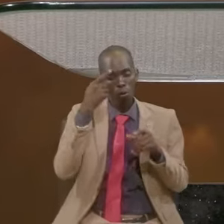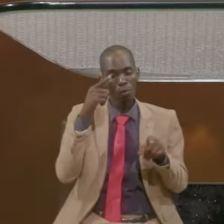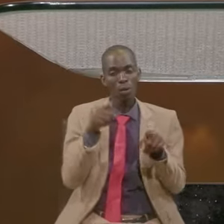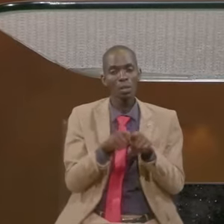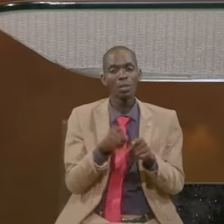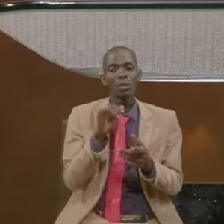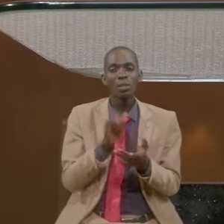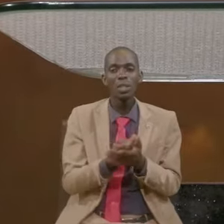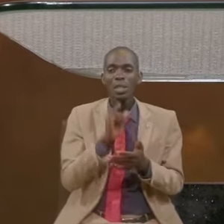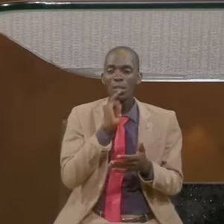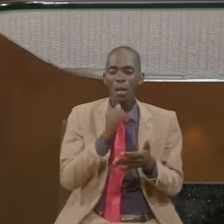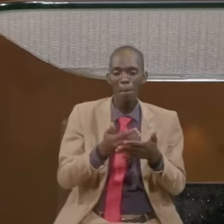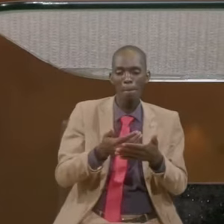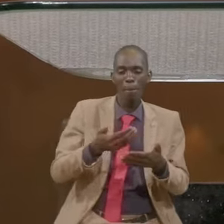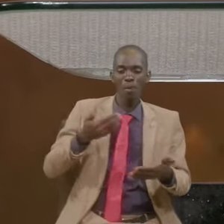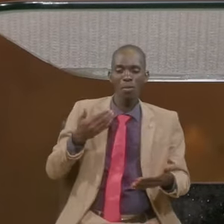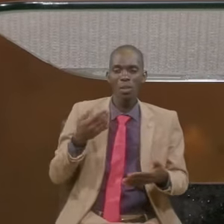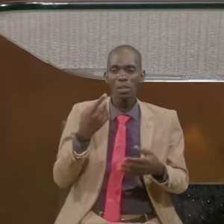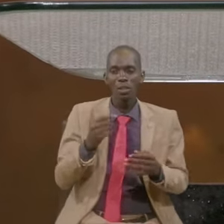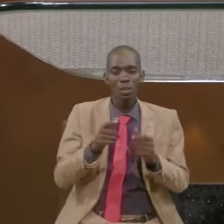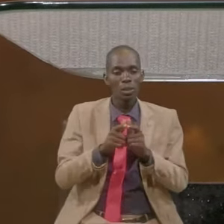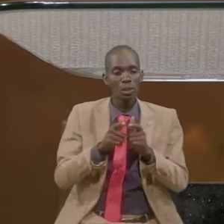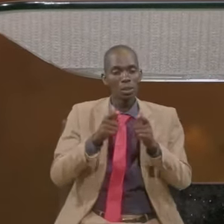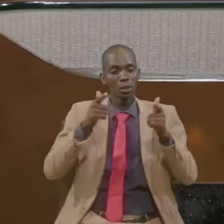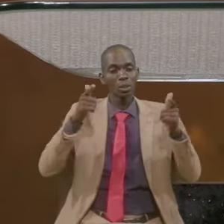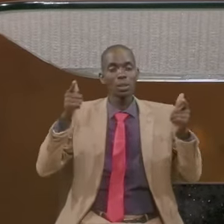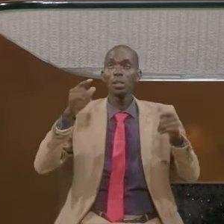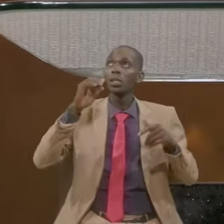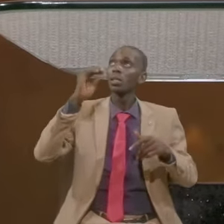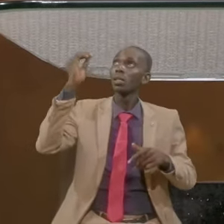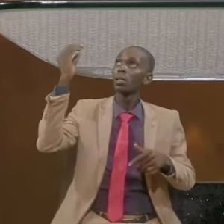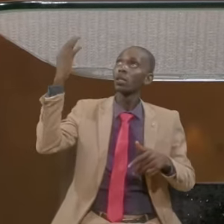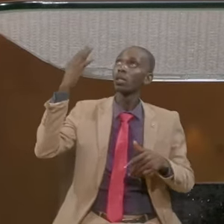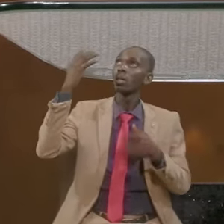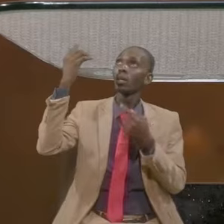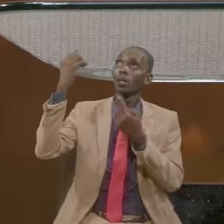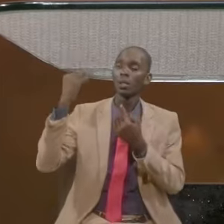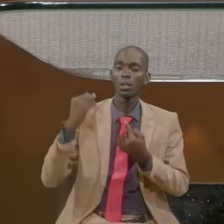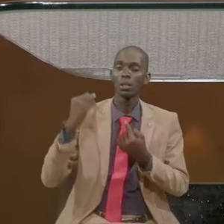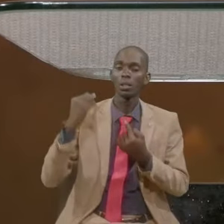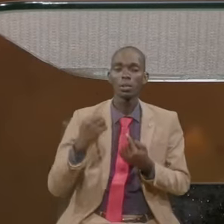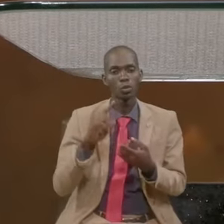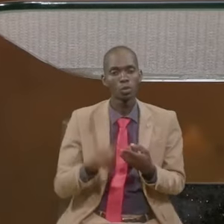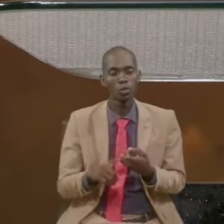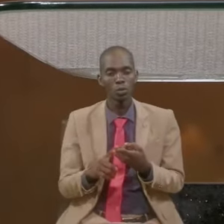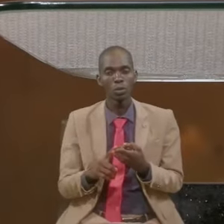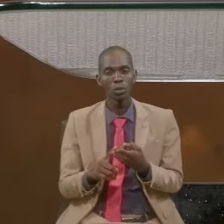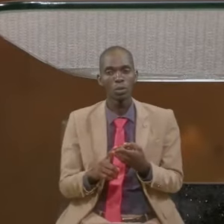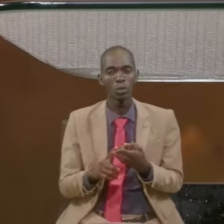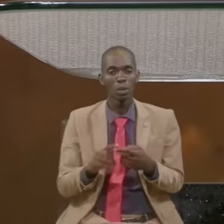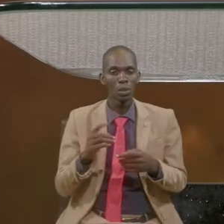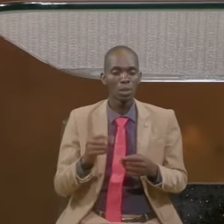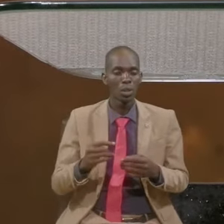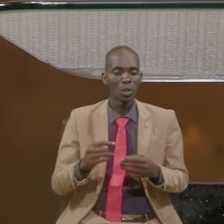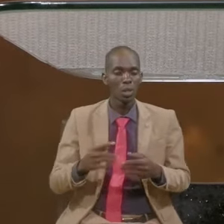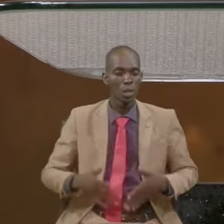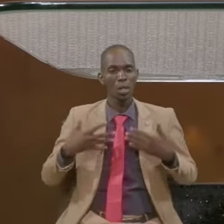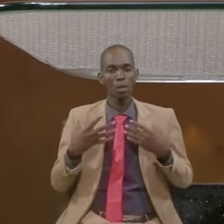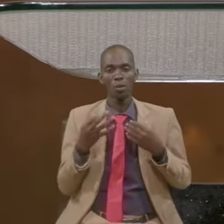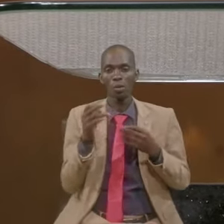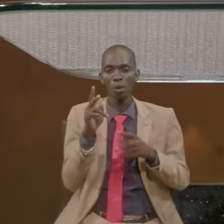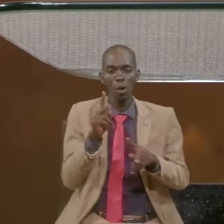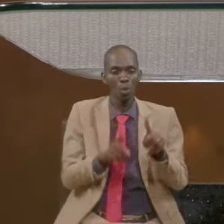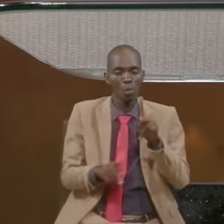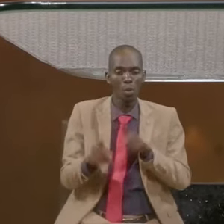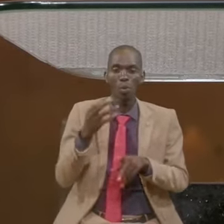That's before the great grace came into the lives of the people